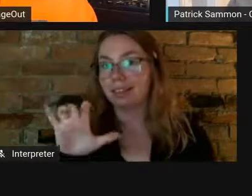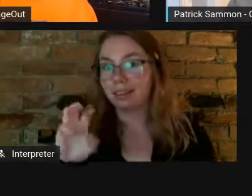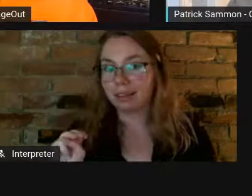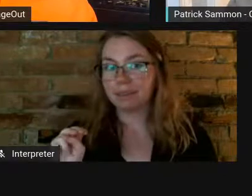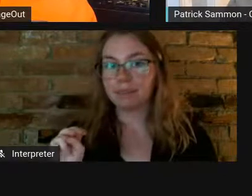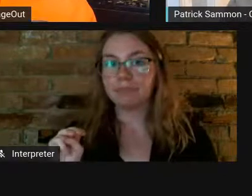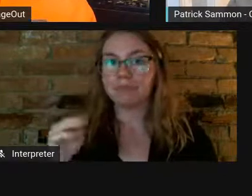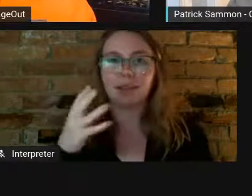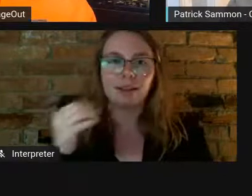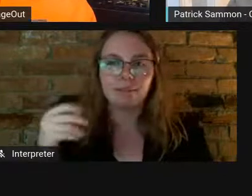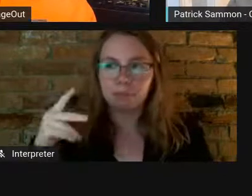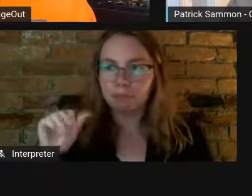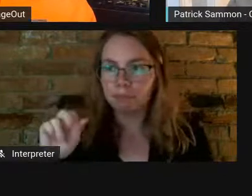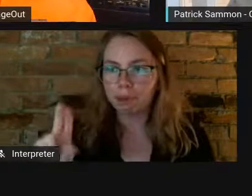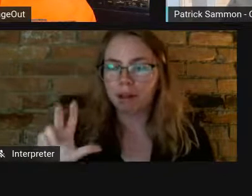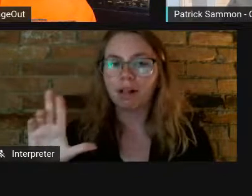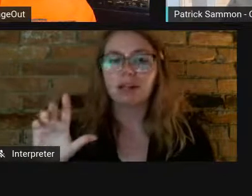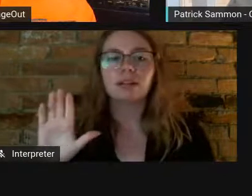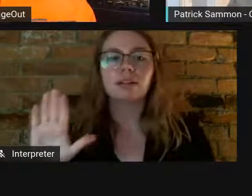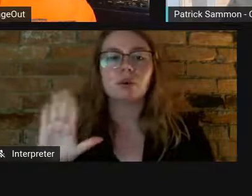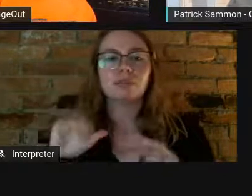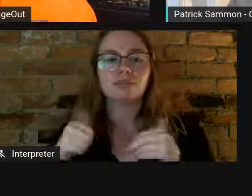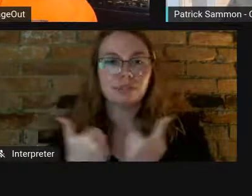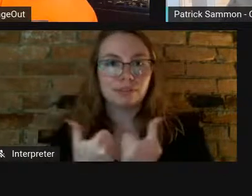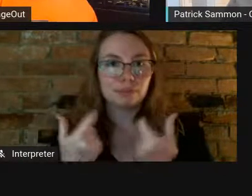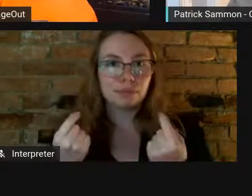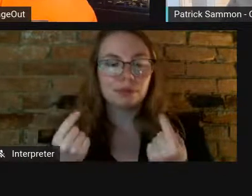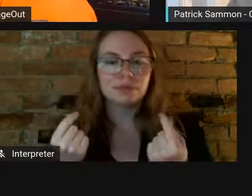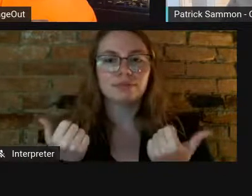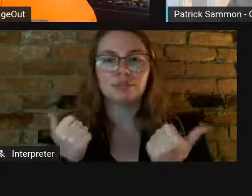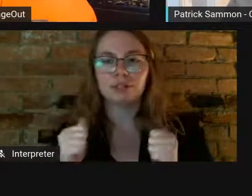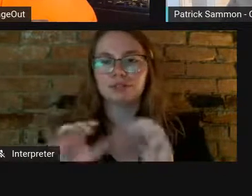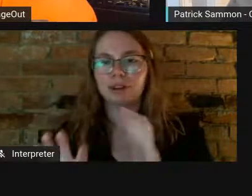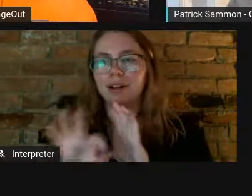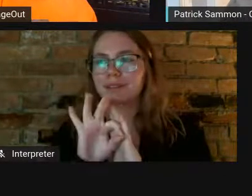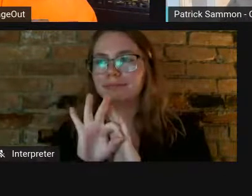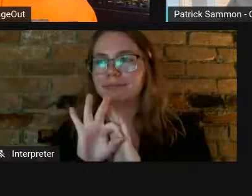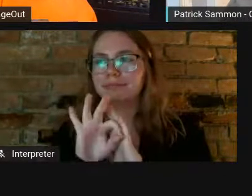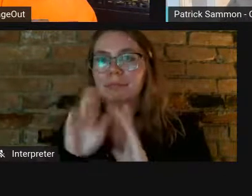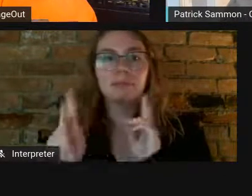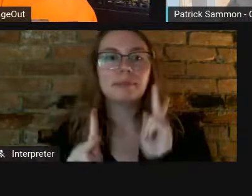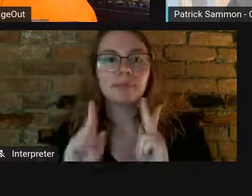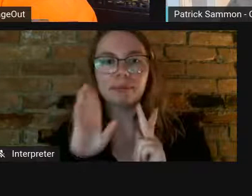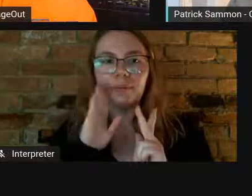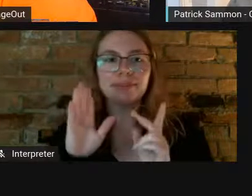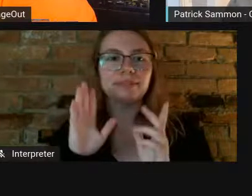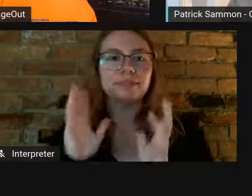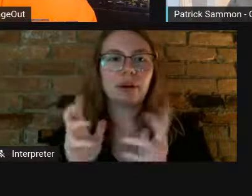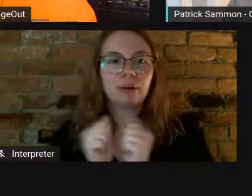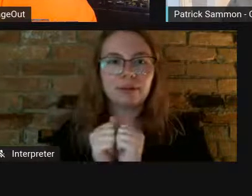for what you wanted to do is finding the people that would talk to you